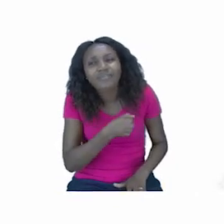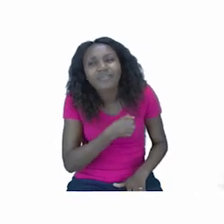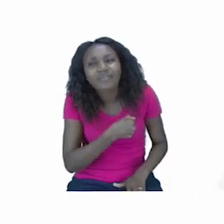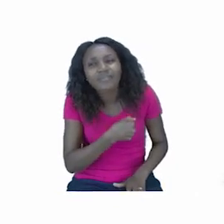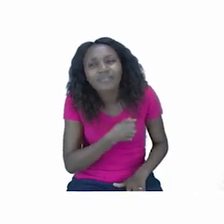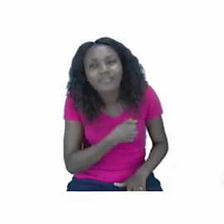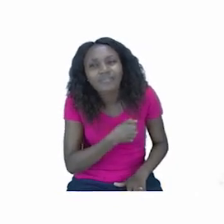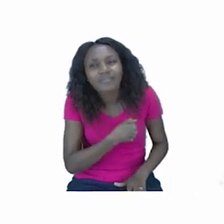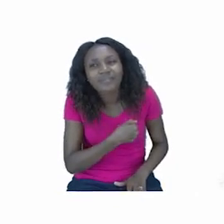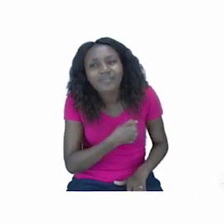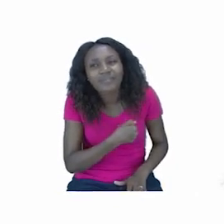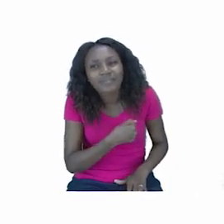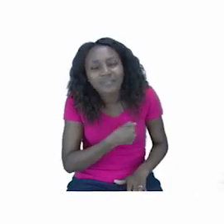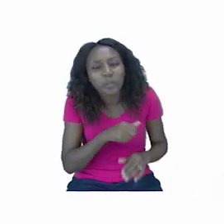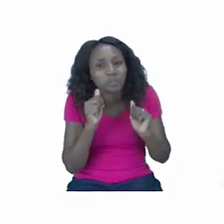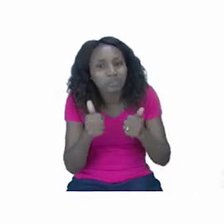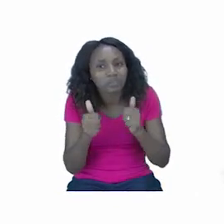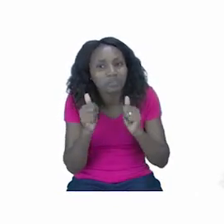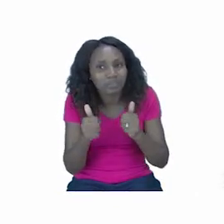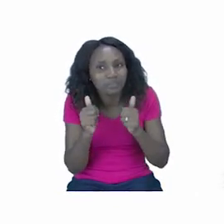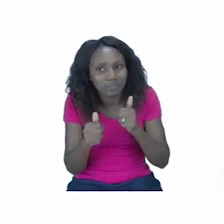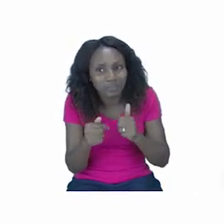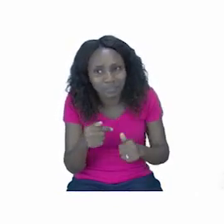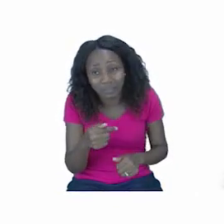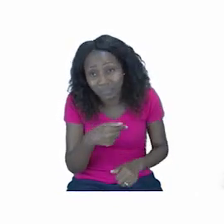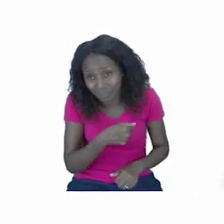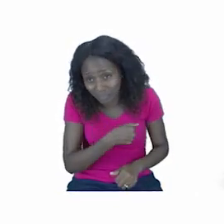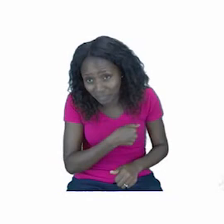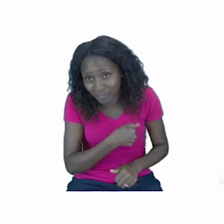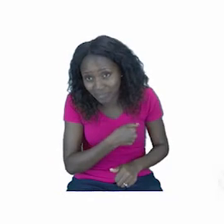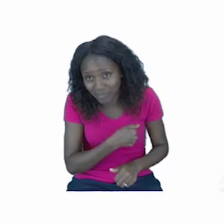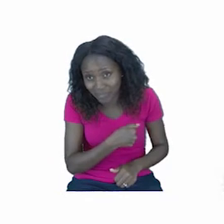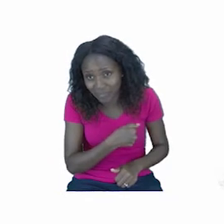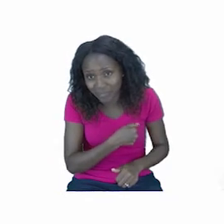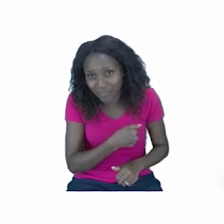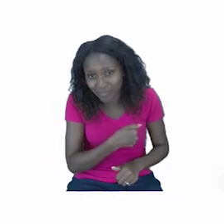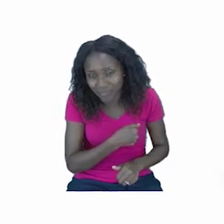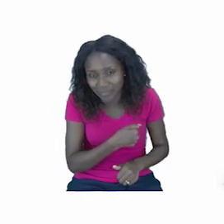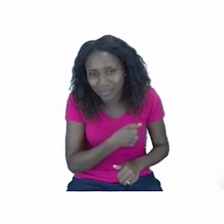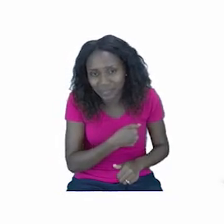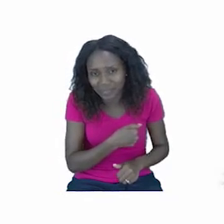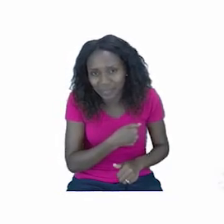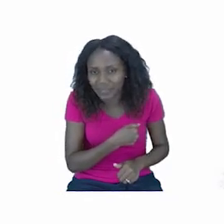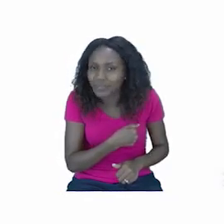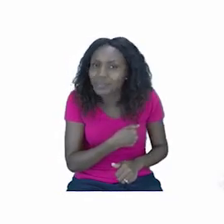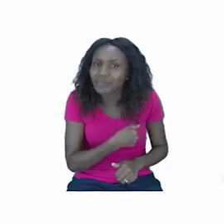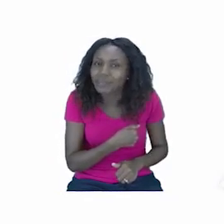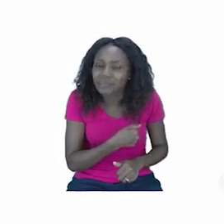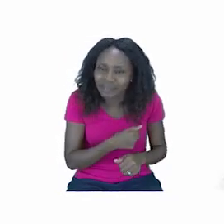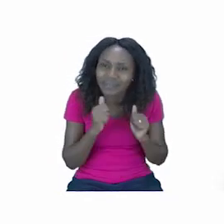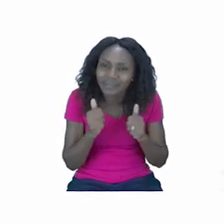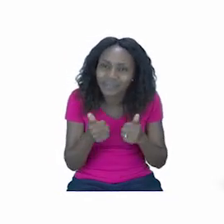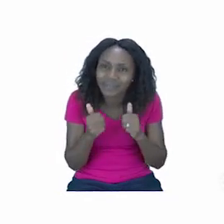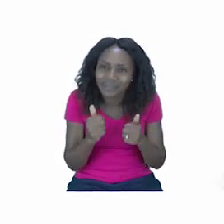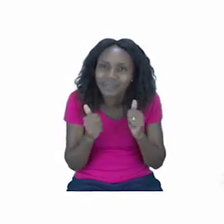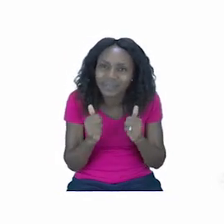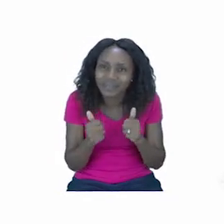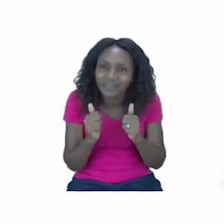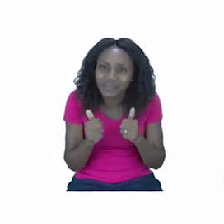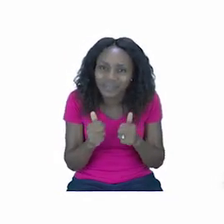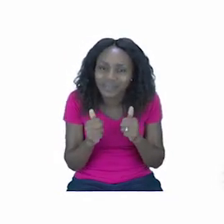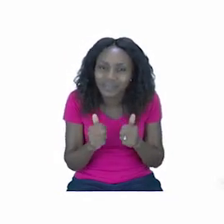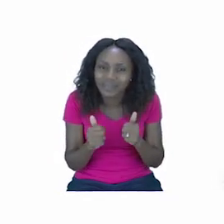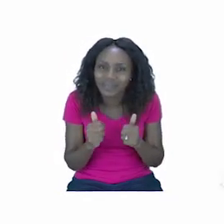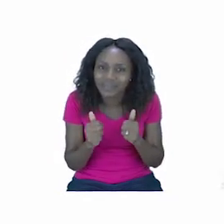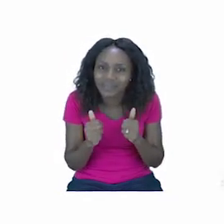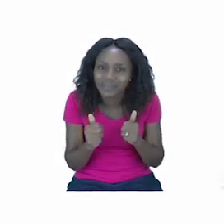she. Well done. Point to she. Very good. Now if it is